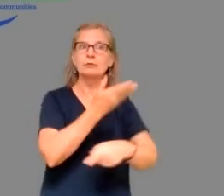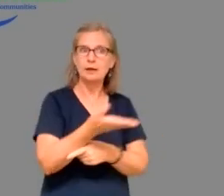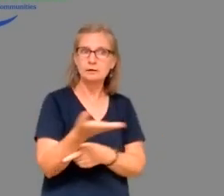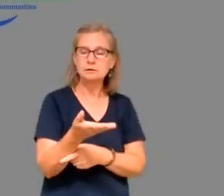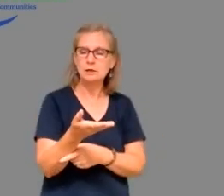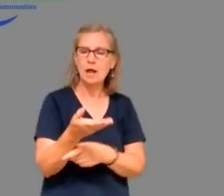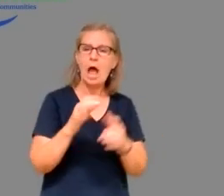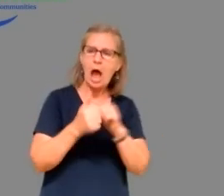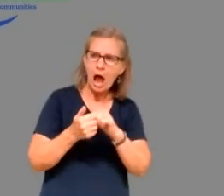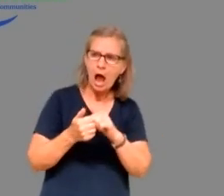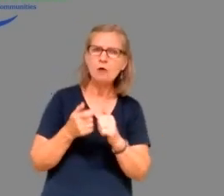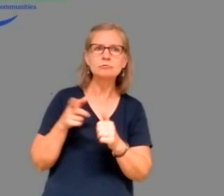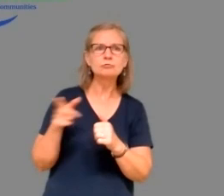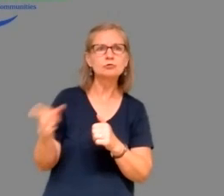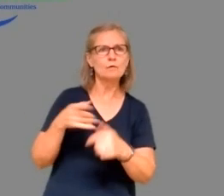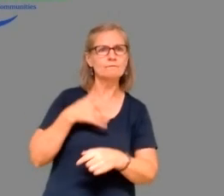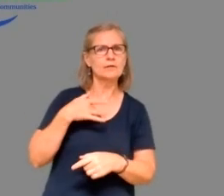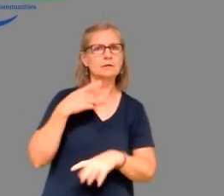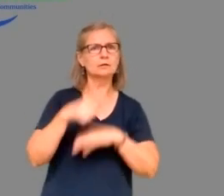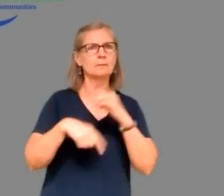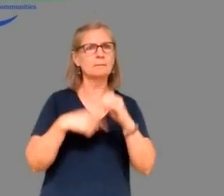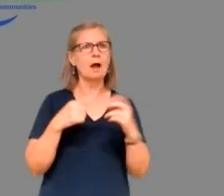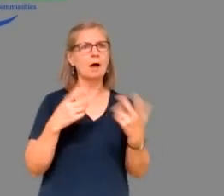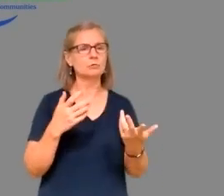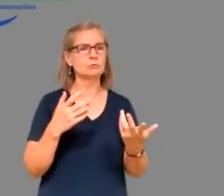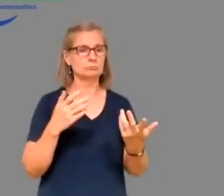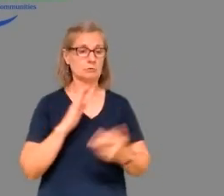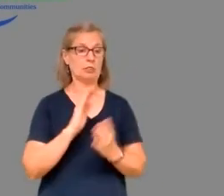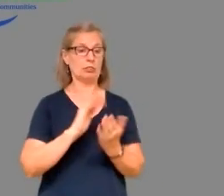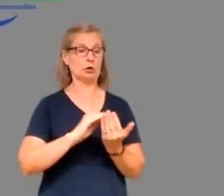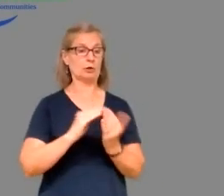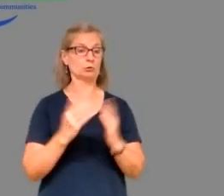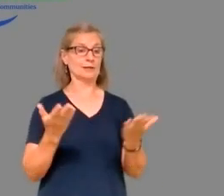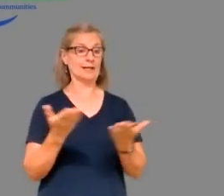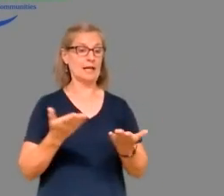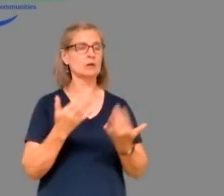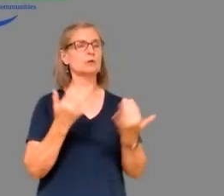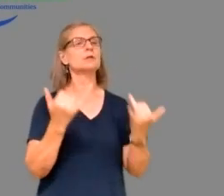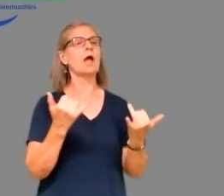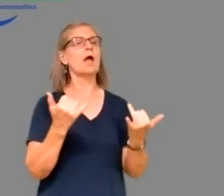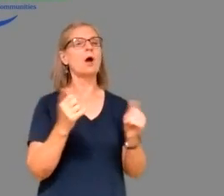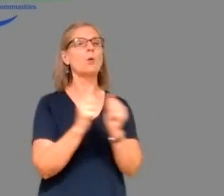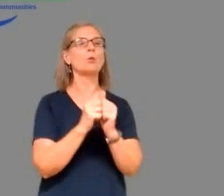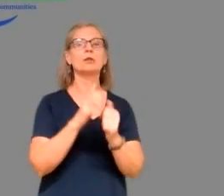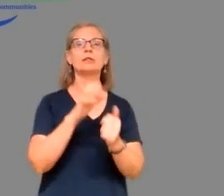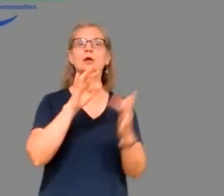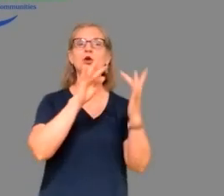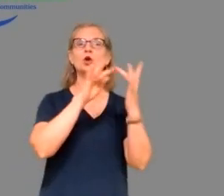how do you feel about, where we're at as a community with the contact tracing?